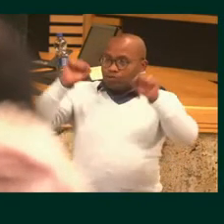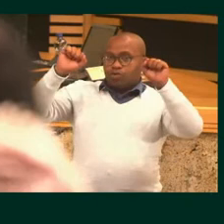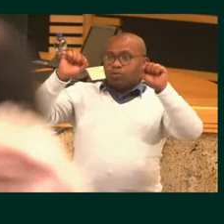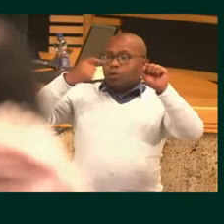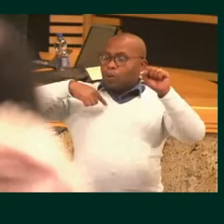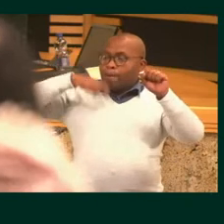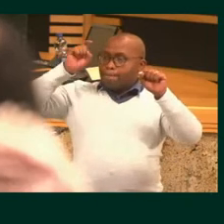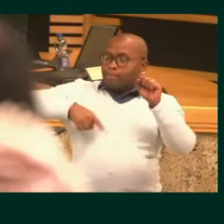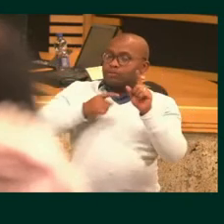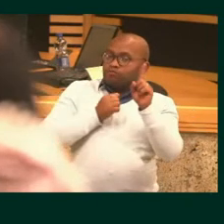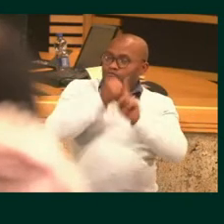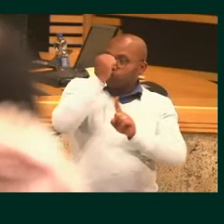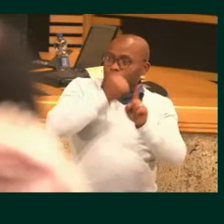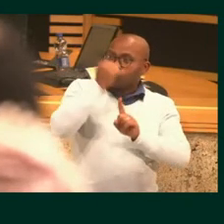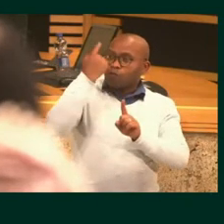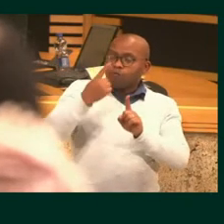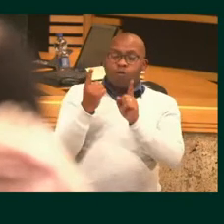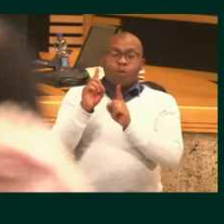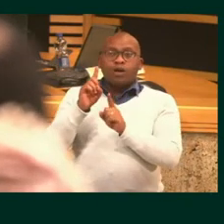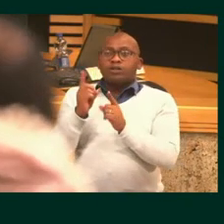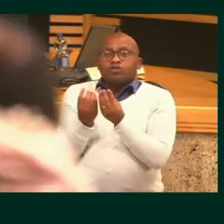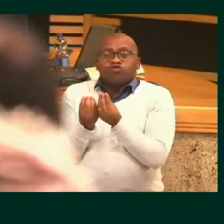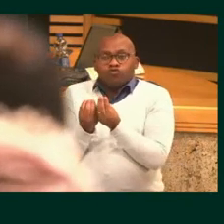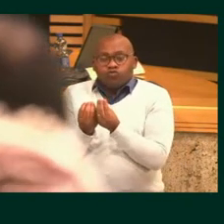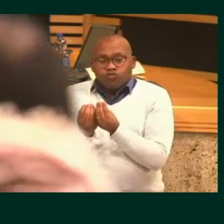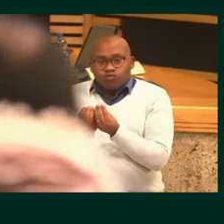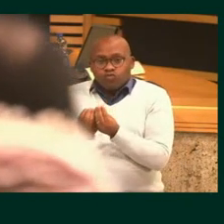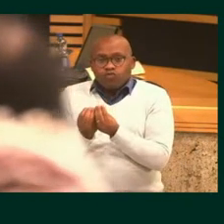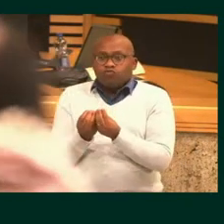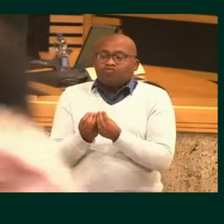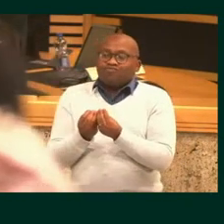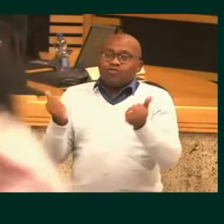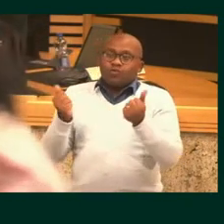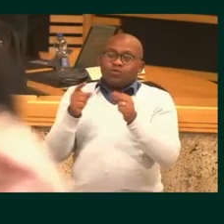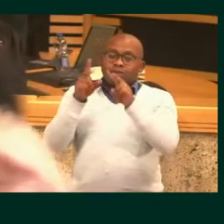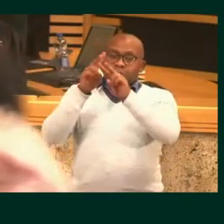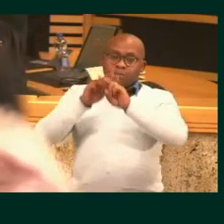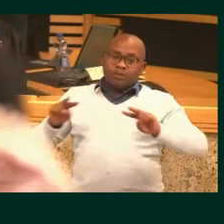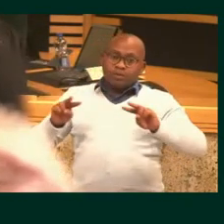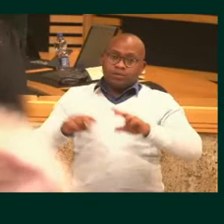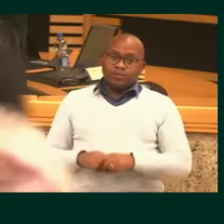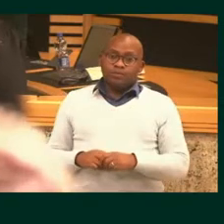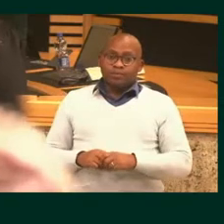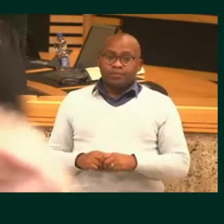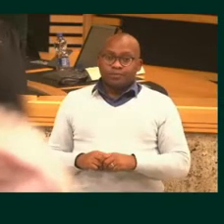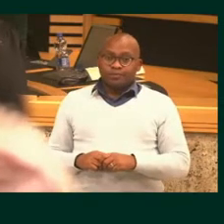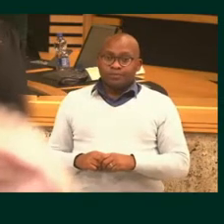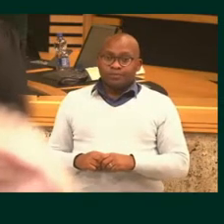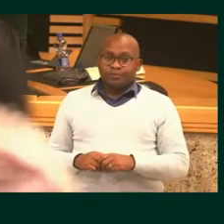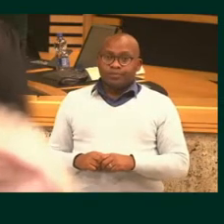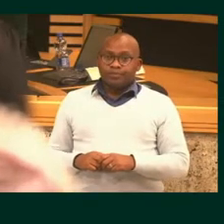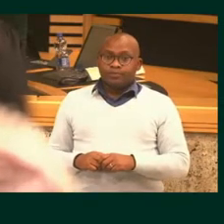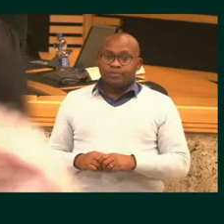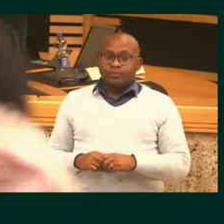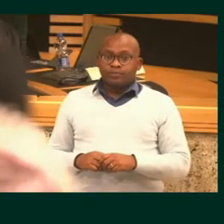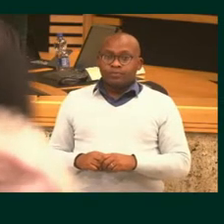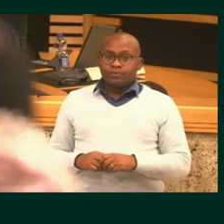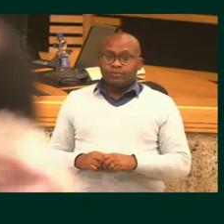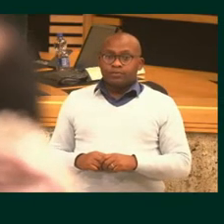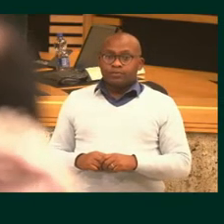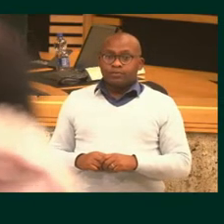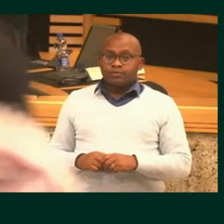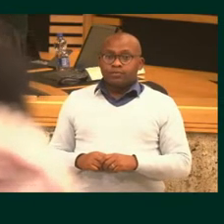just and Lasting solution to this protected conflict note that Palestinians are